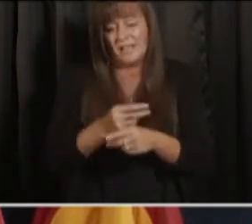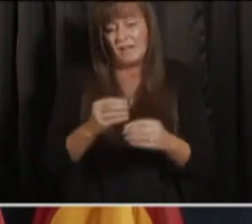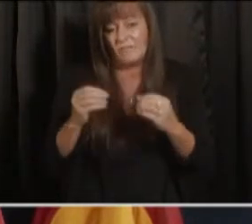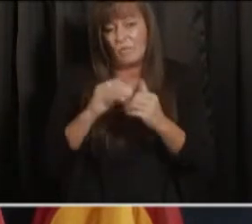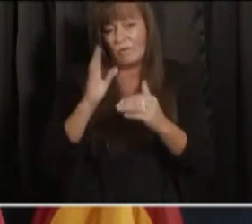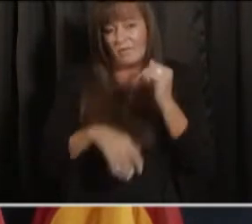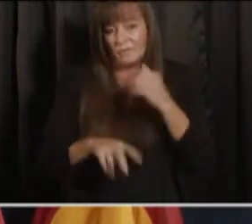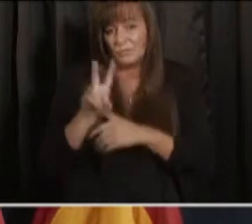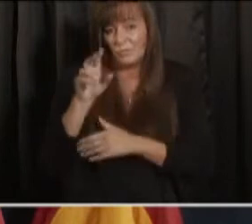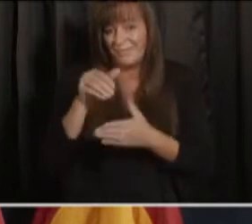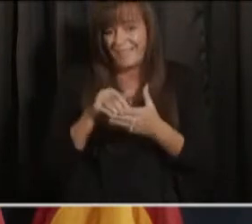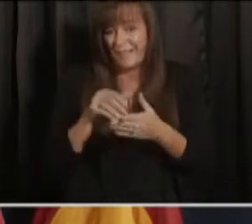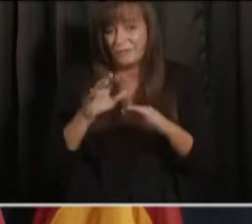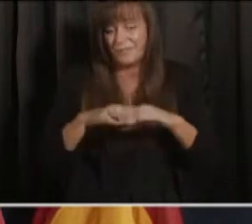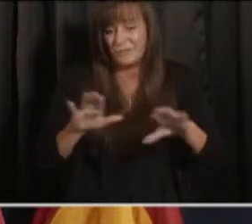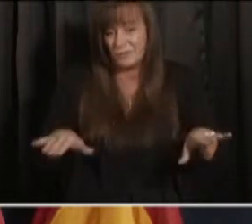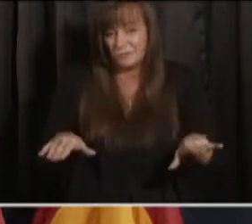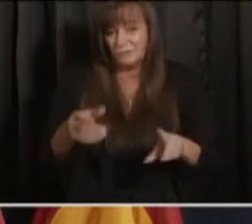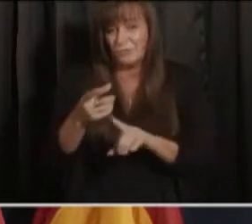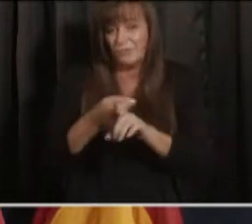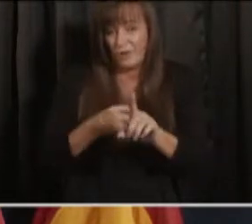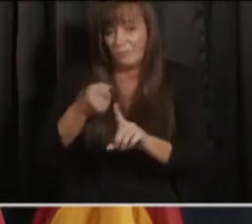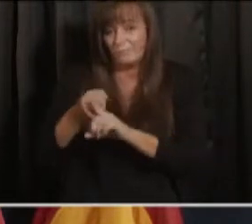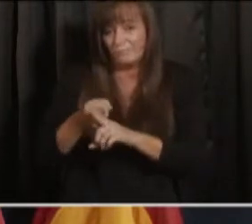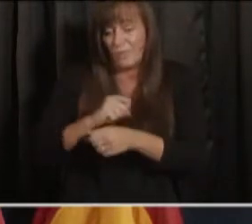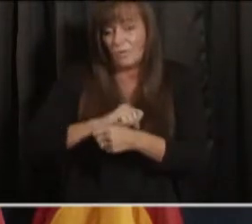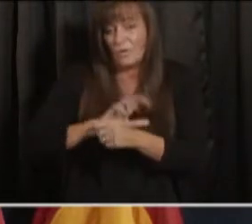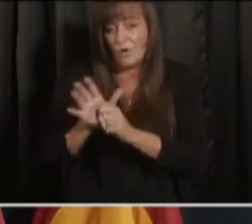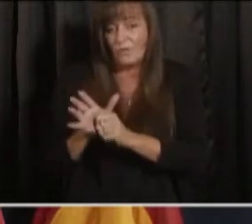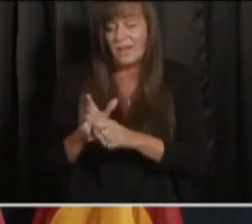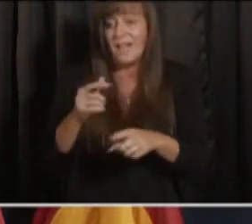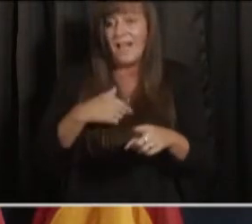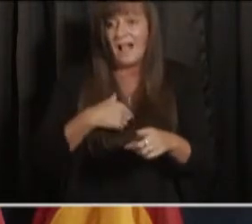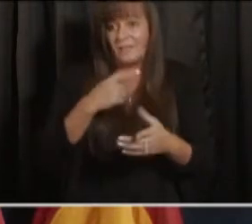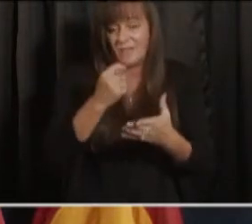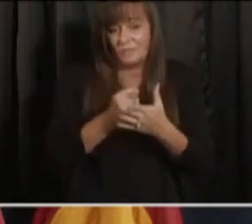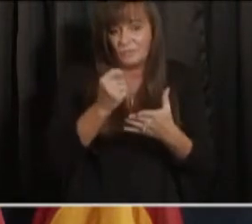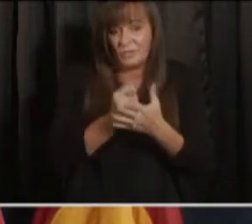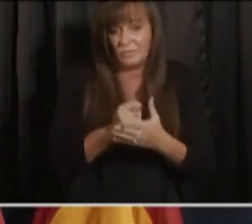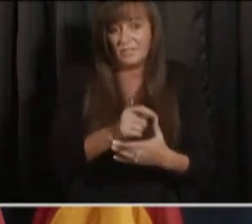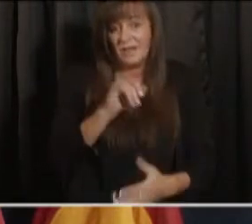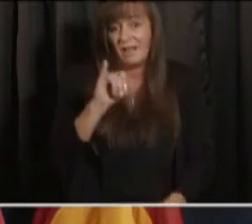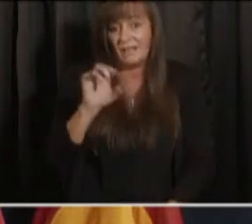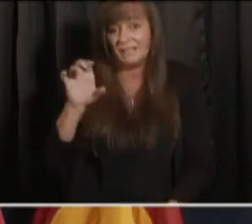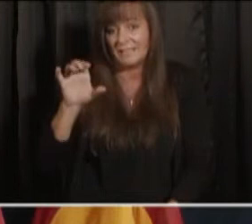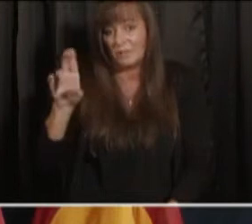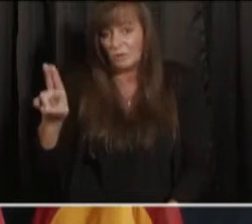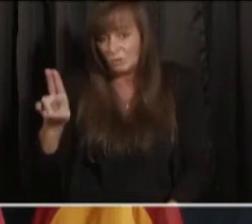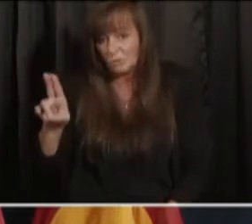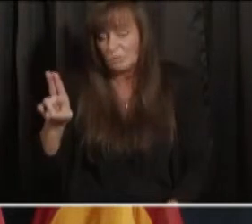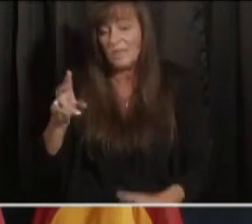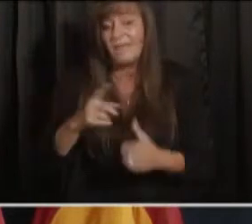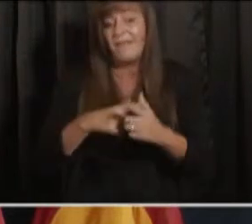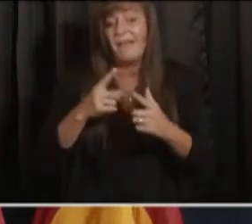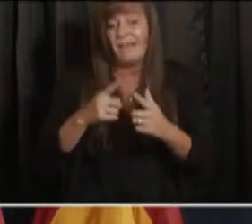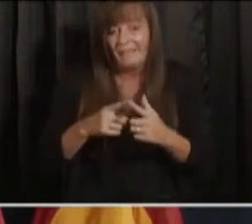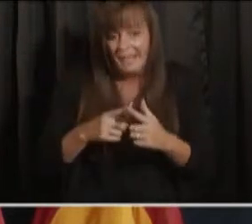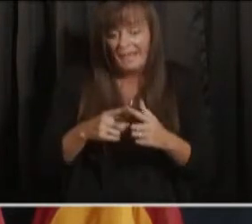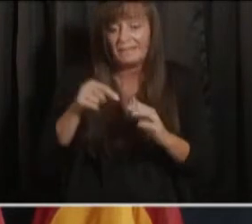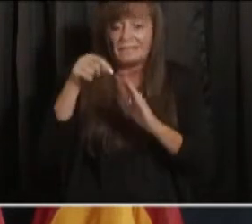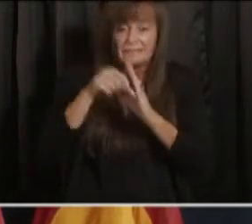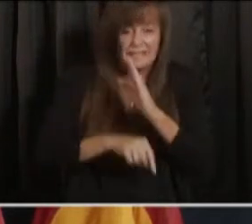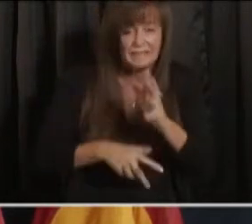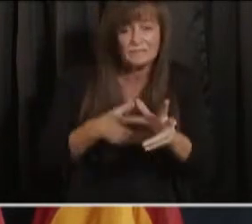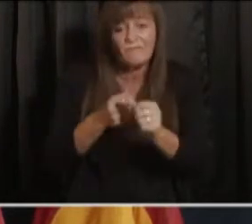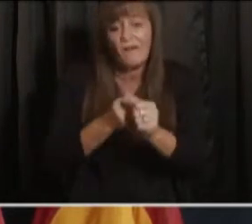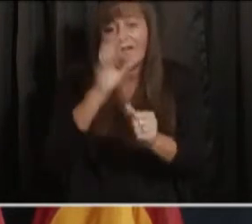of the pandemic. I have cared for children who needed treatment in our intensive care units and then needed intense follow-up to ensure